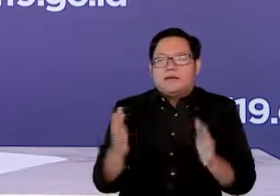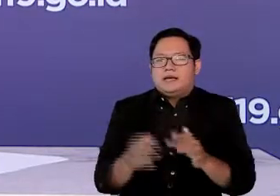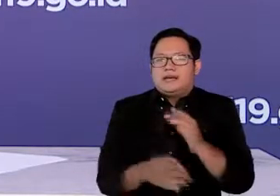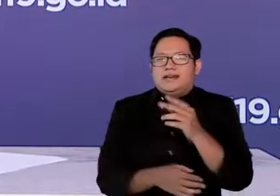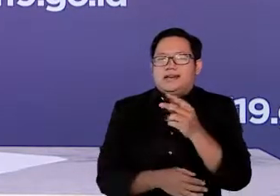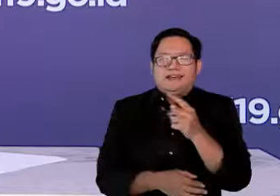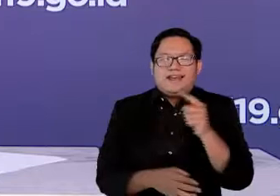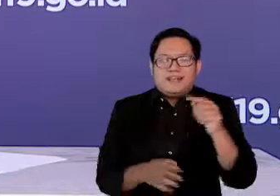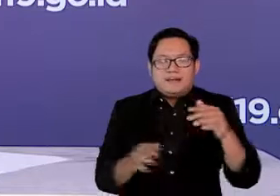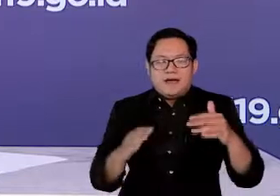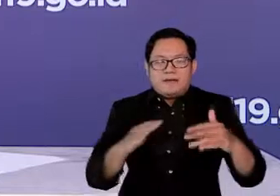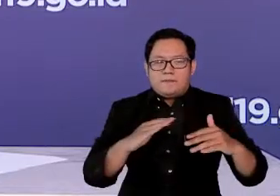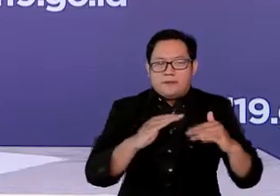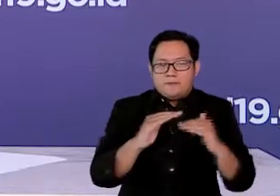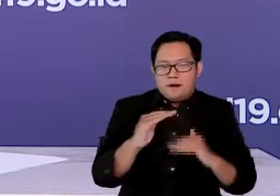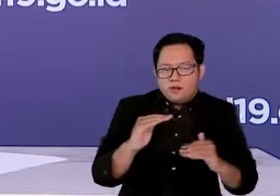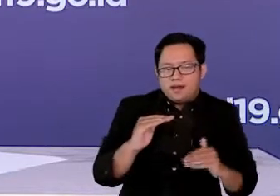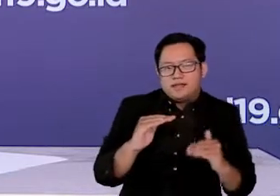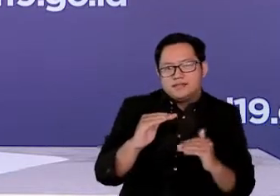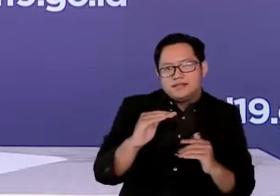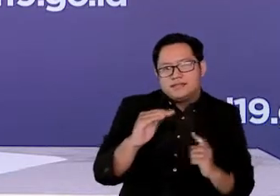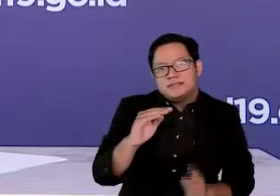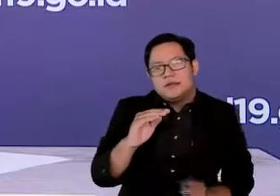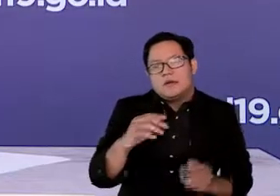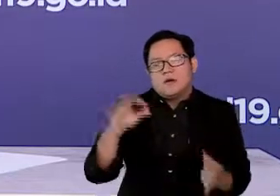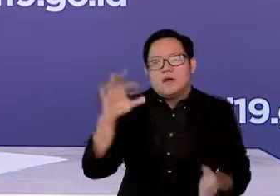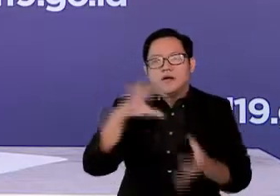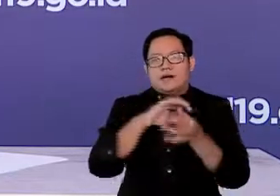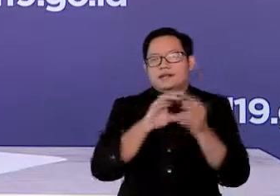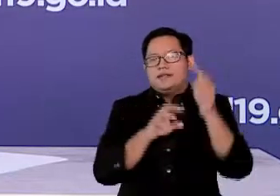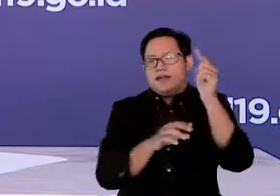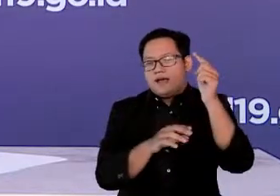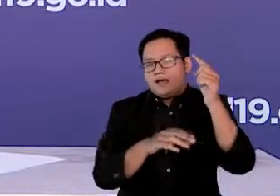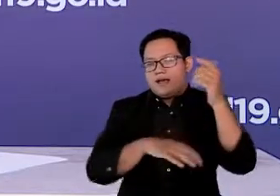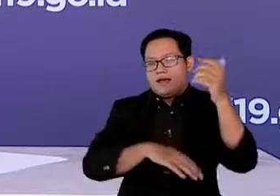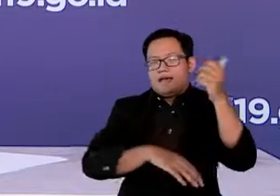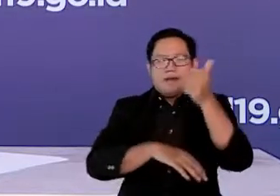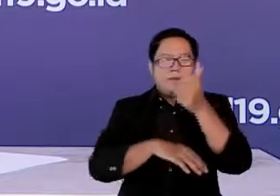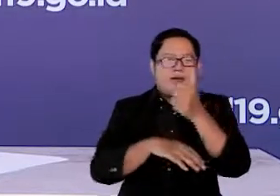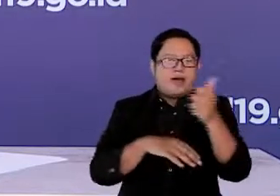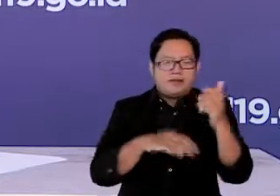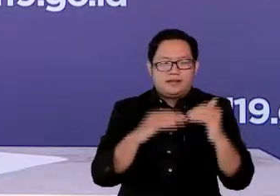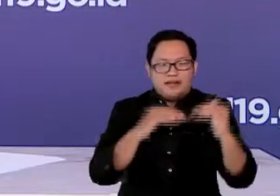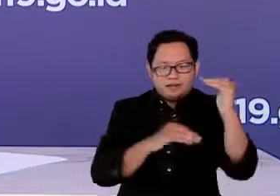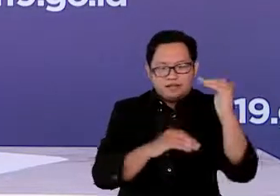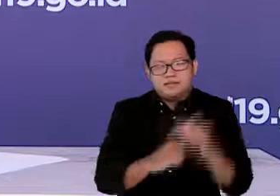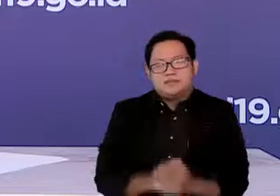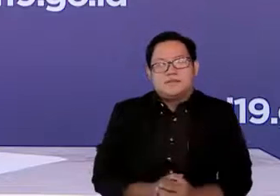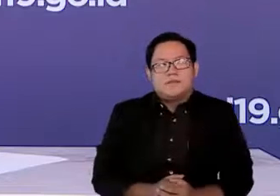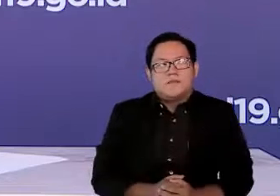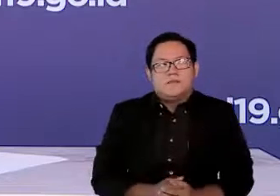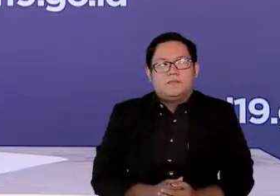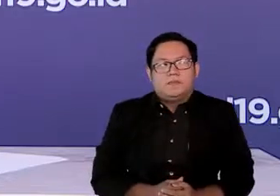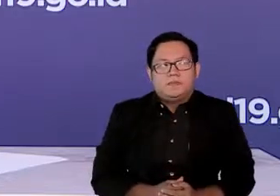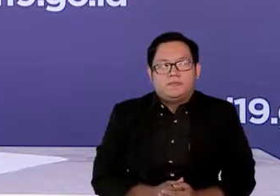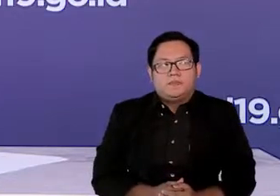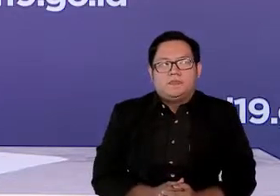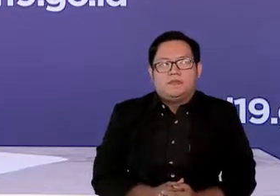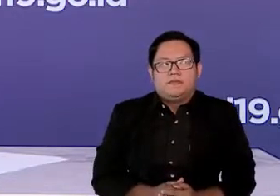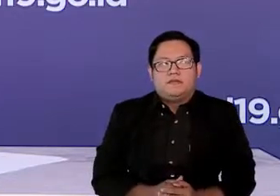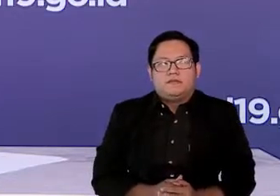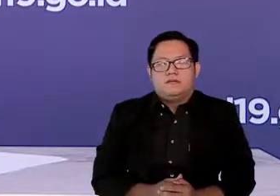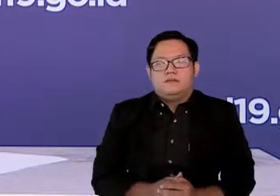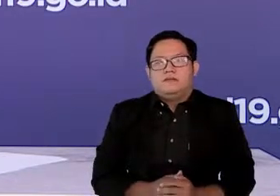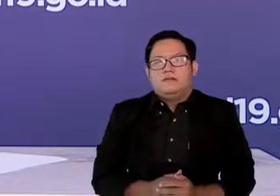the regions to the national level. With full confidence and optimism, Indonesia continued to make